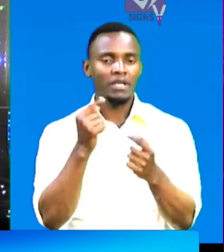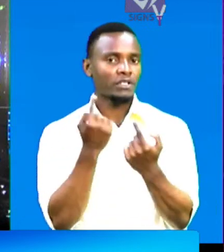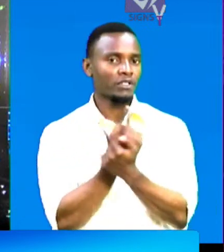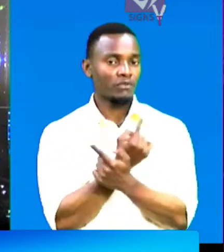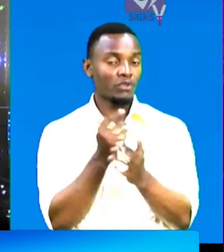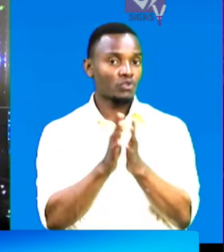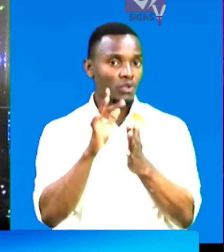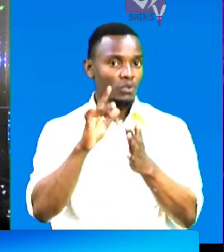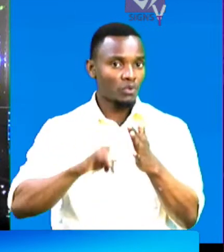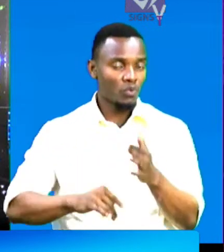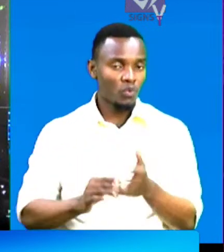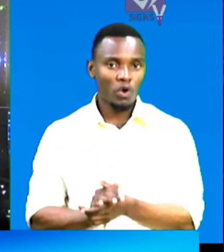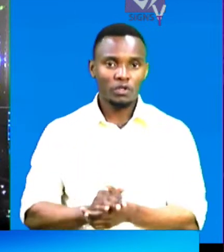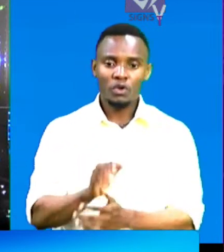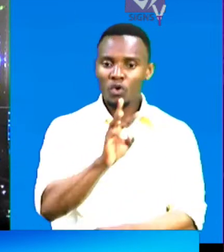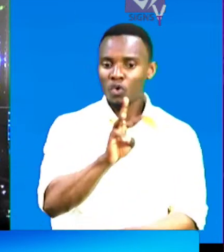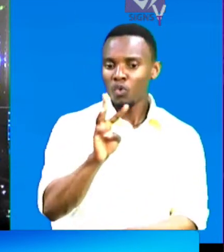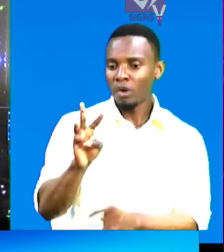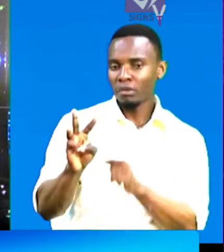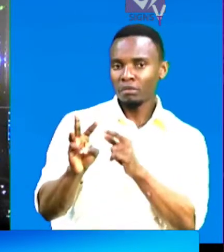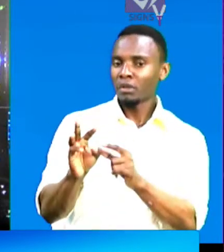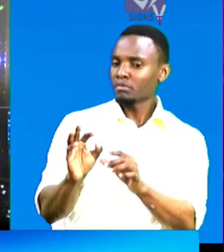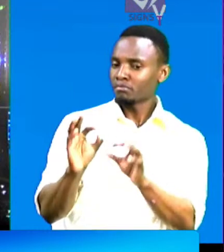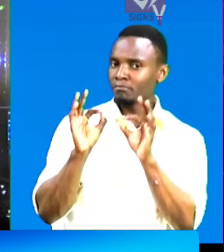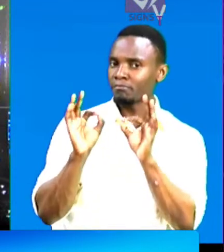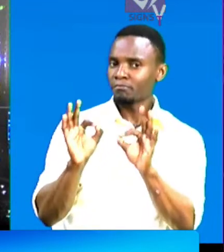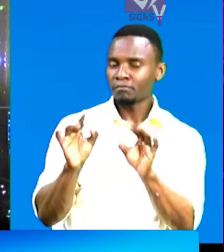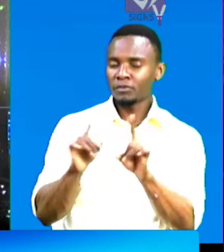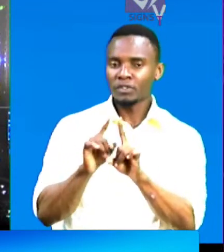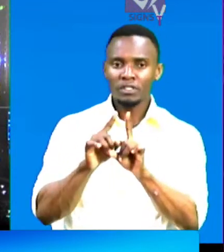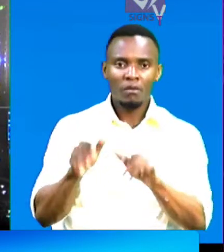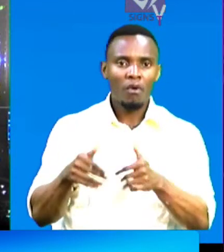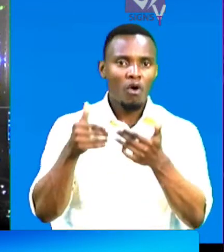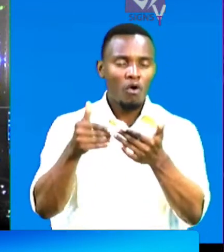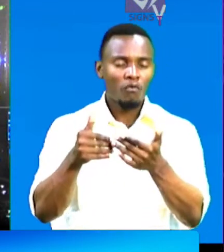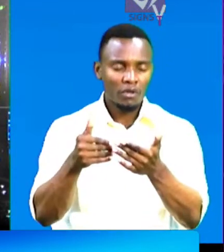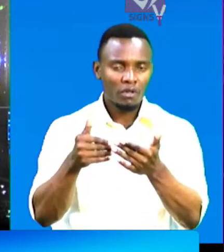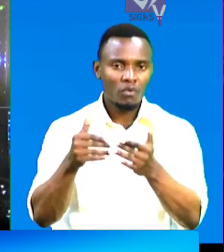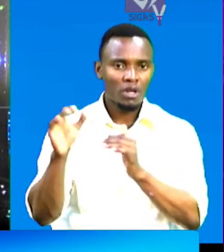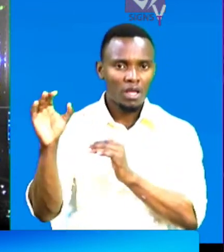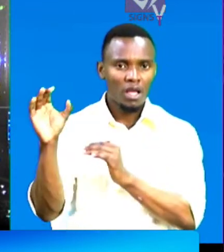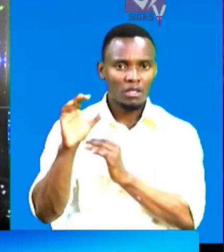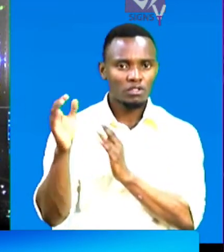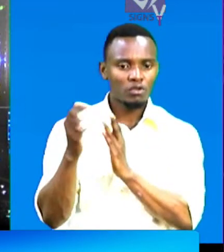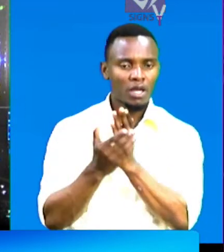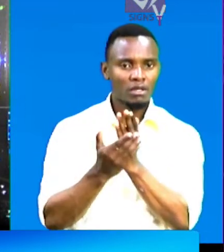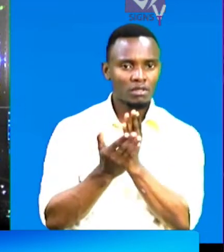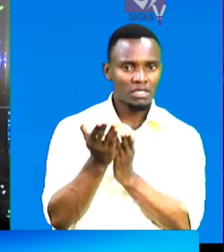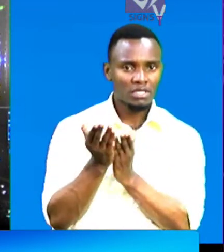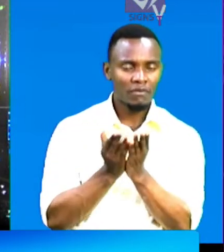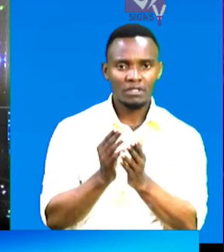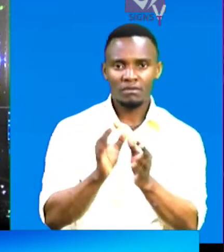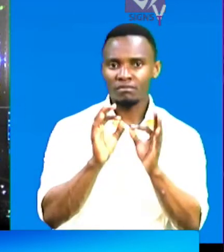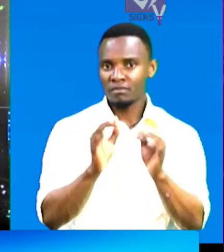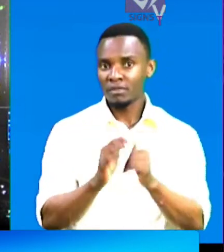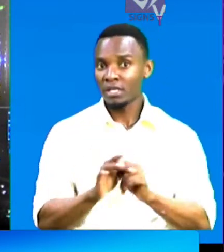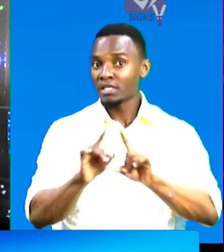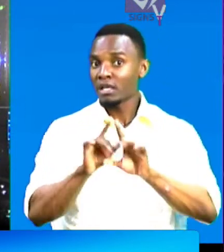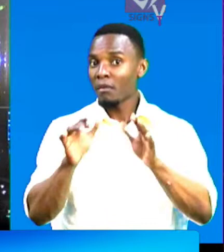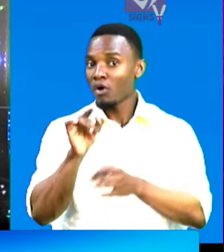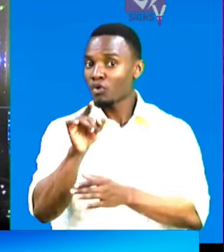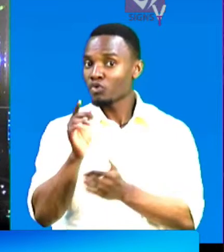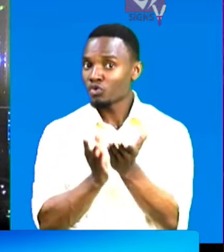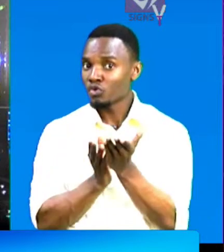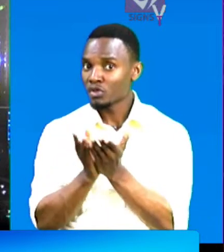quality website and offering excellent customer services. The way you serve your